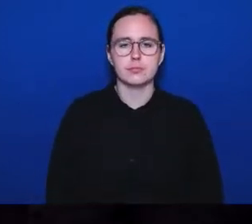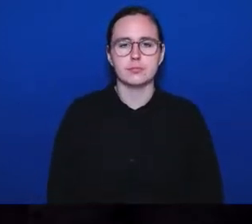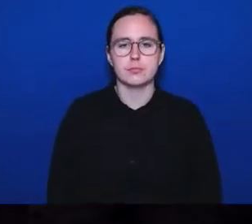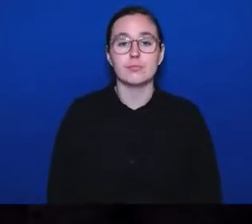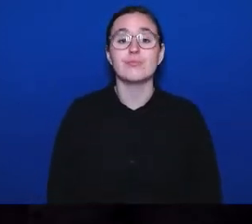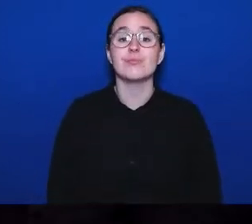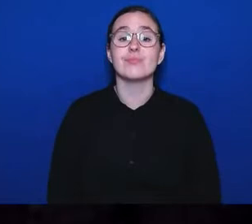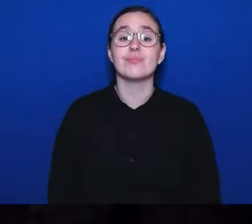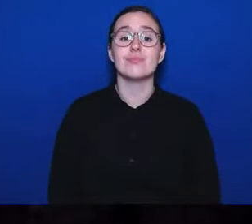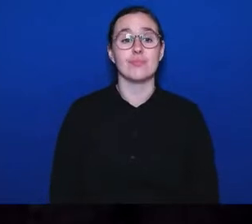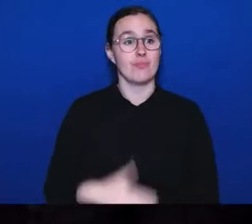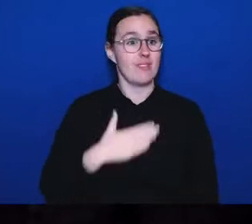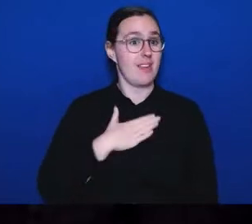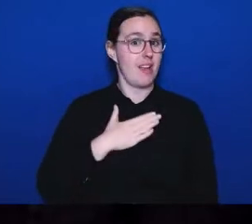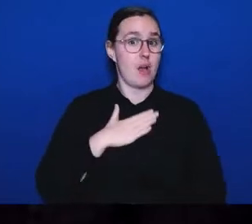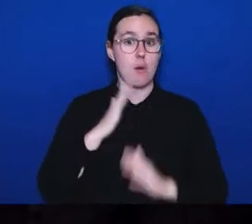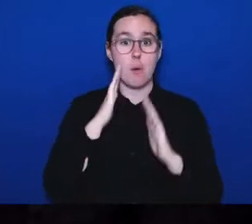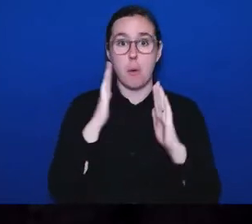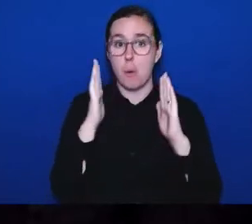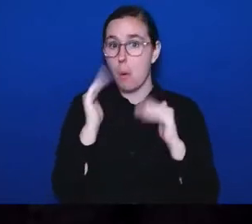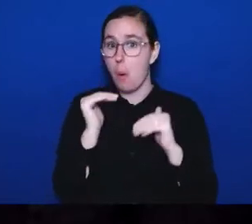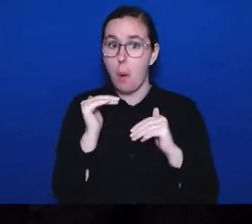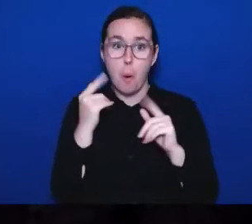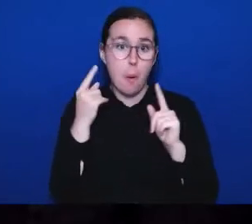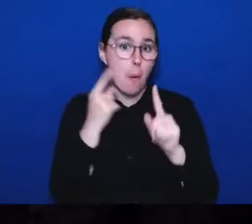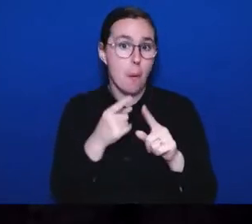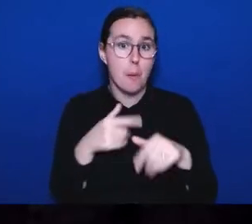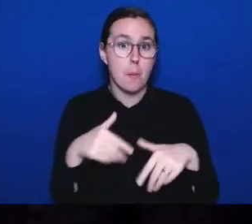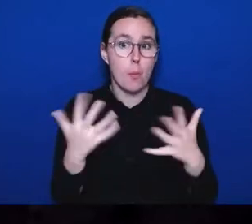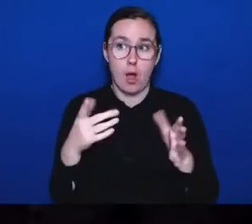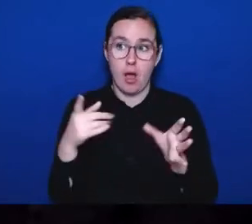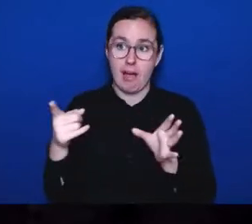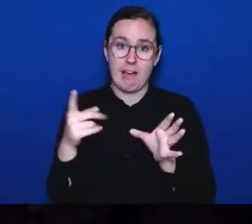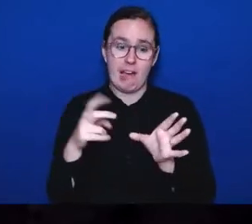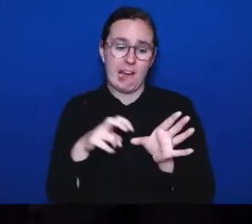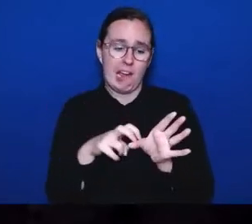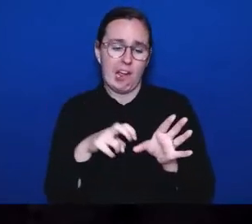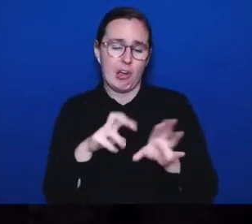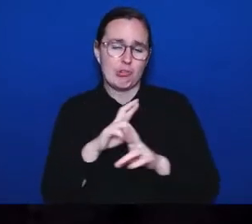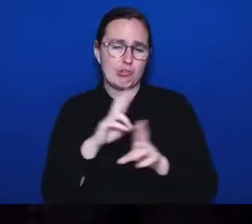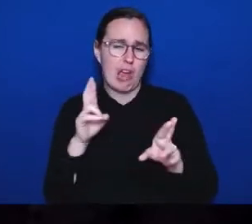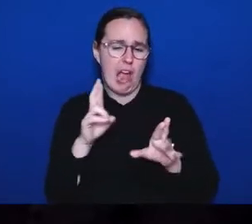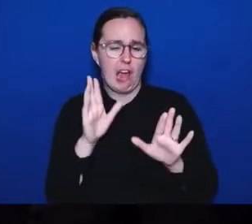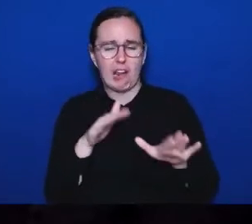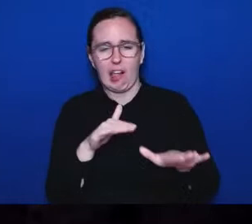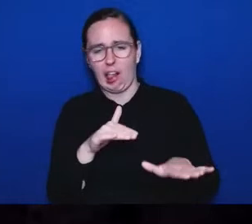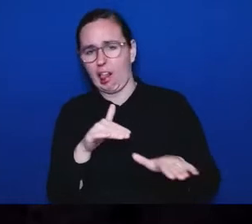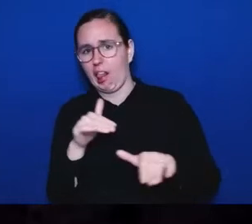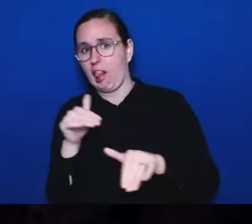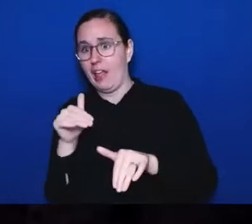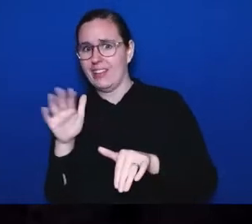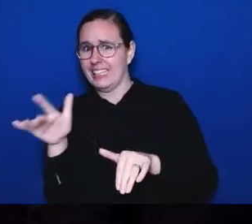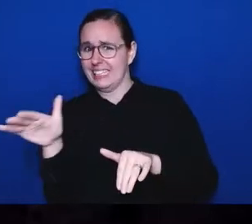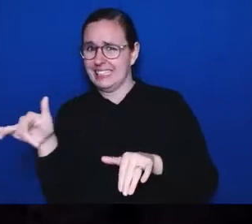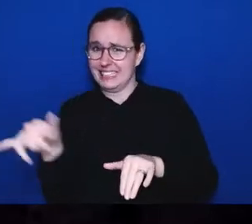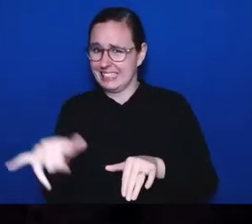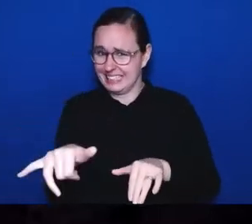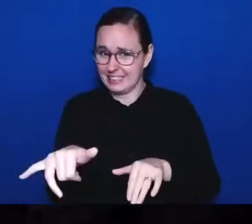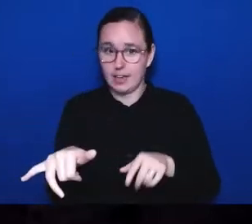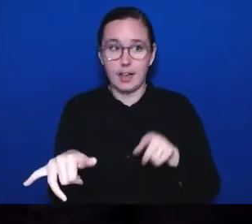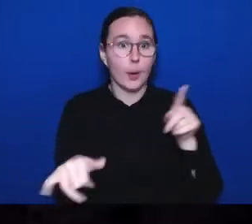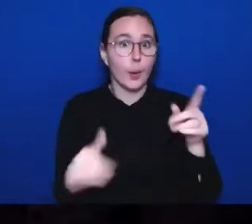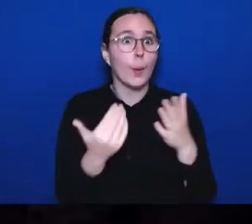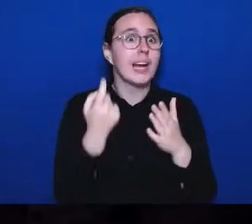we're going to be able to retain the physicians we have, but also recruit more doctors. A lot of our new graduating family doctors,